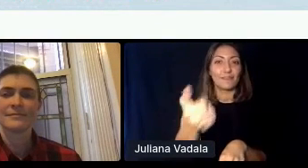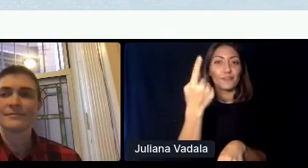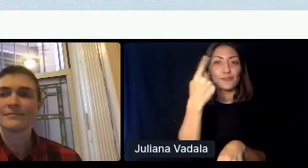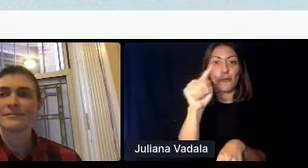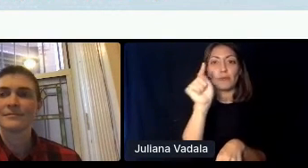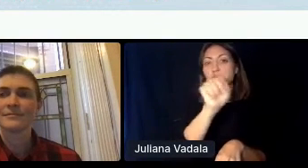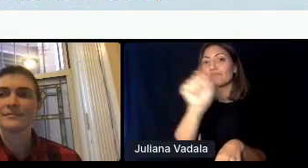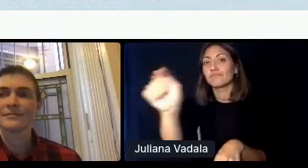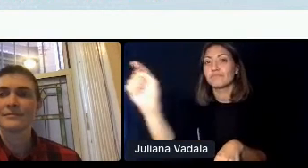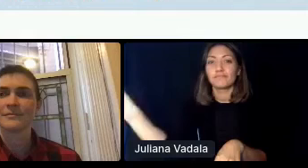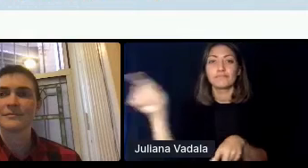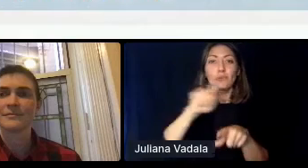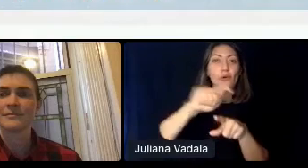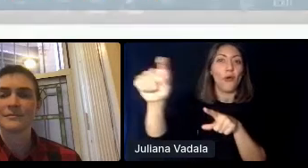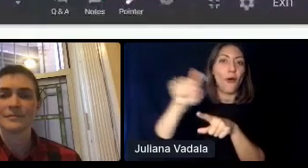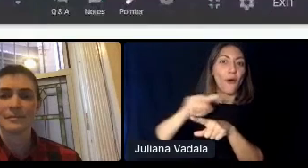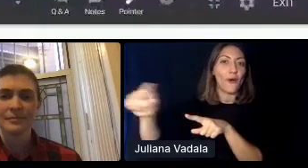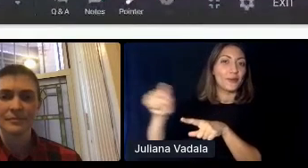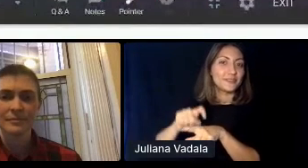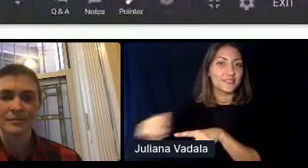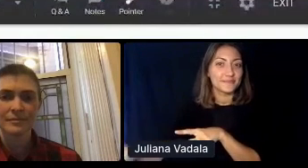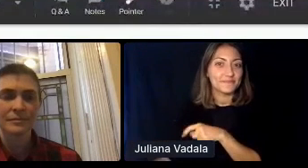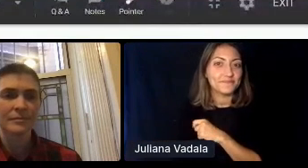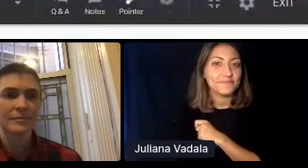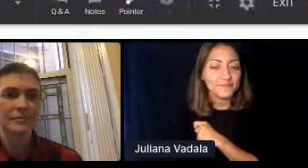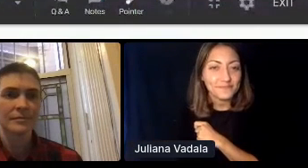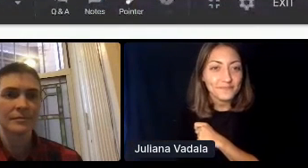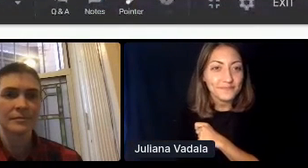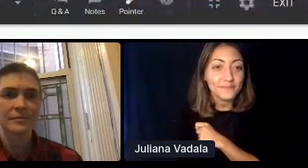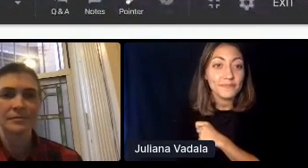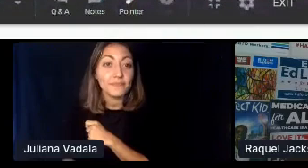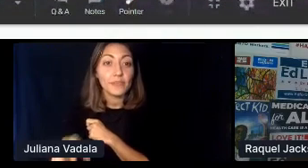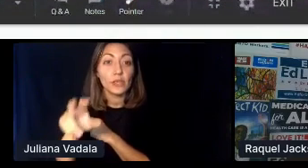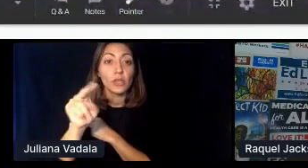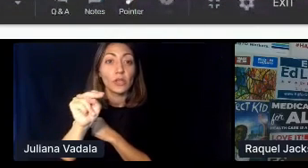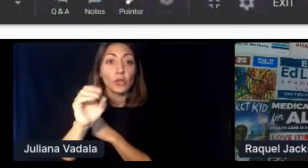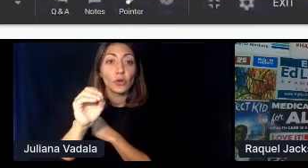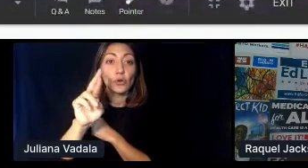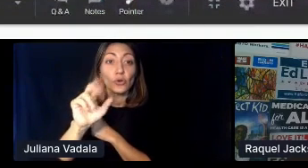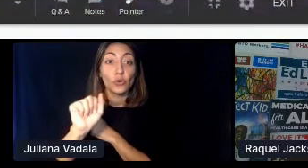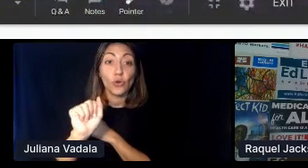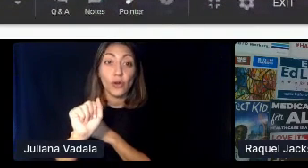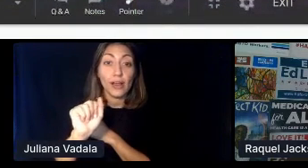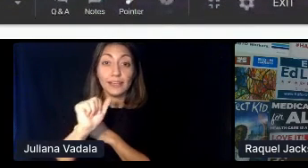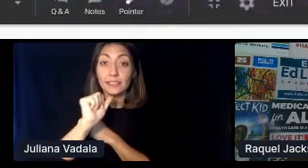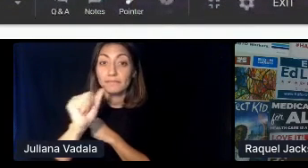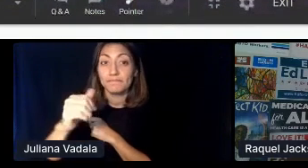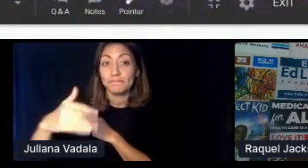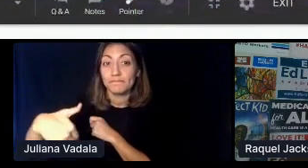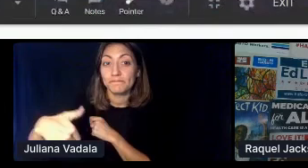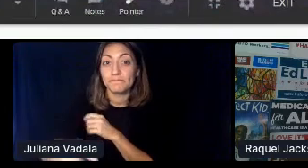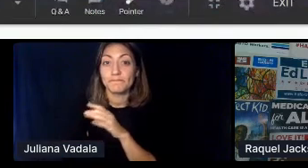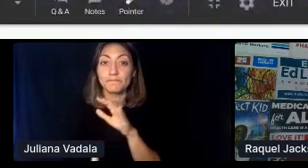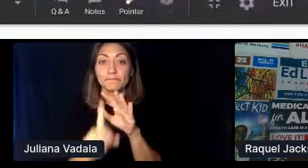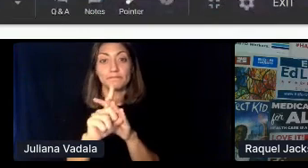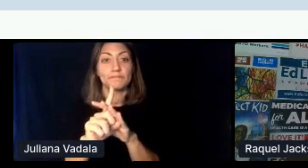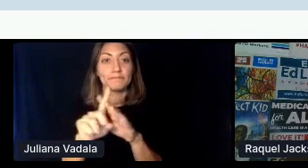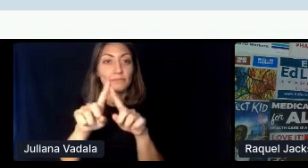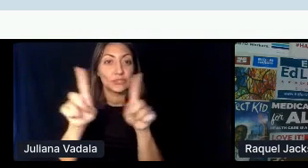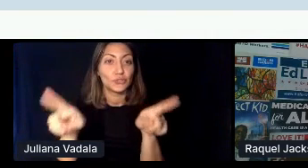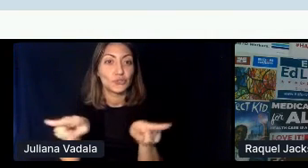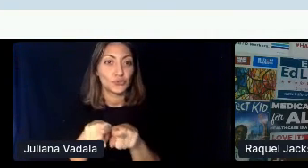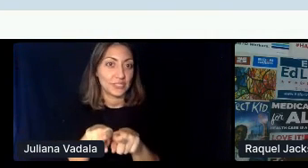Alrighty. Since Nora still has not made it back on screen yet, I will continue with example scenario